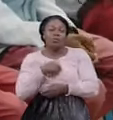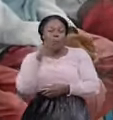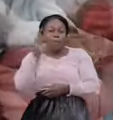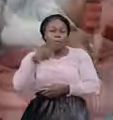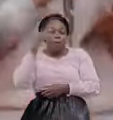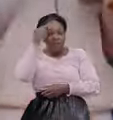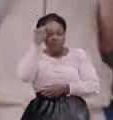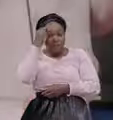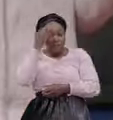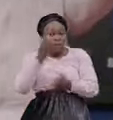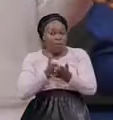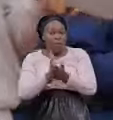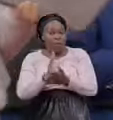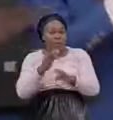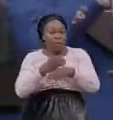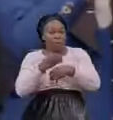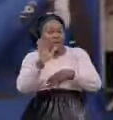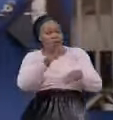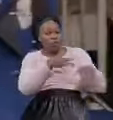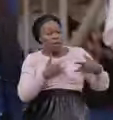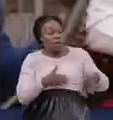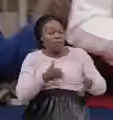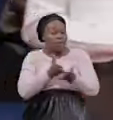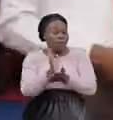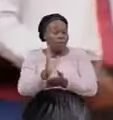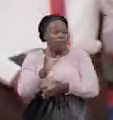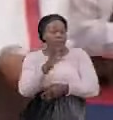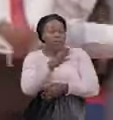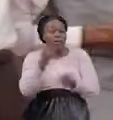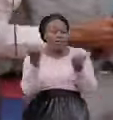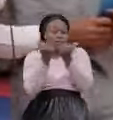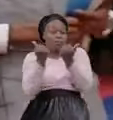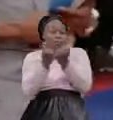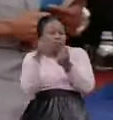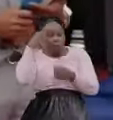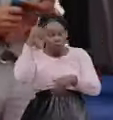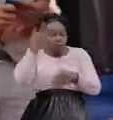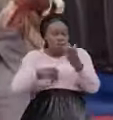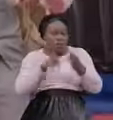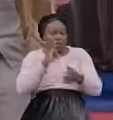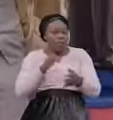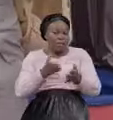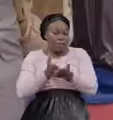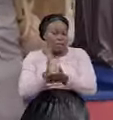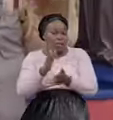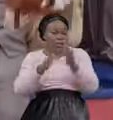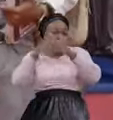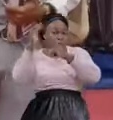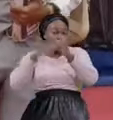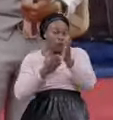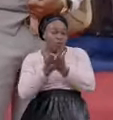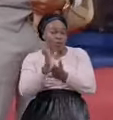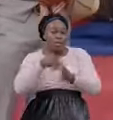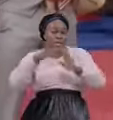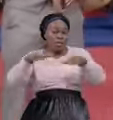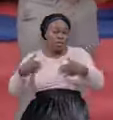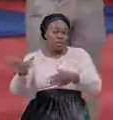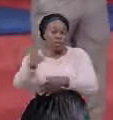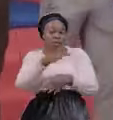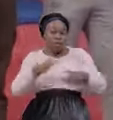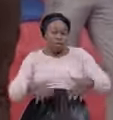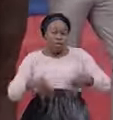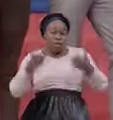make your heart right, act right, fight for what is right, be upright, give your life to Christ. And